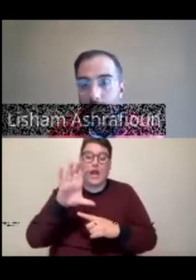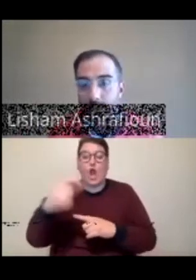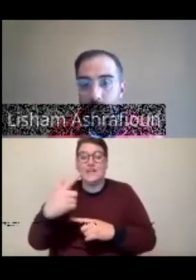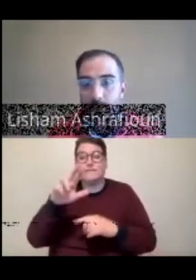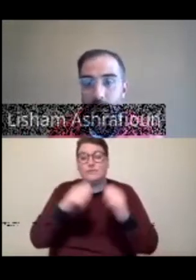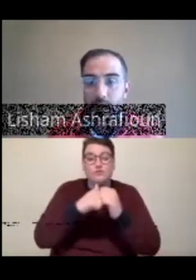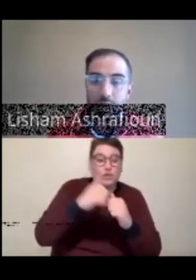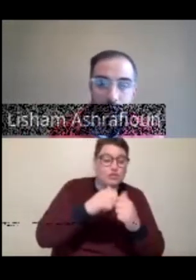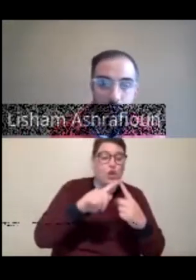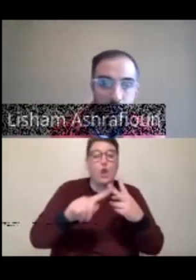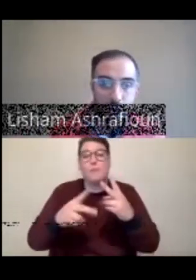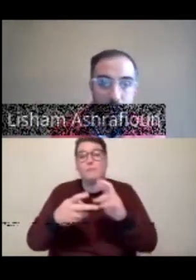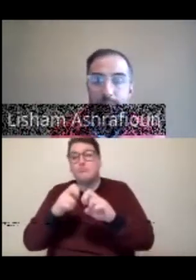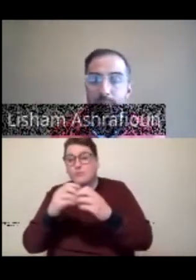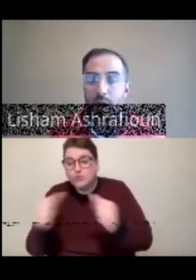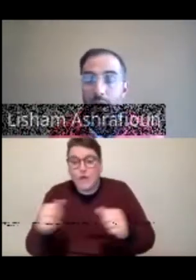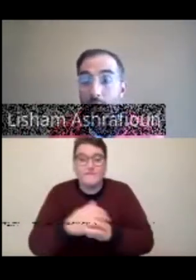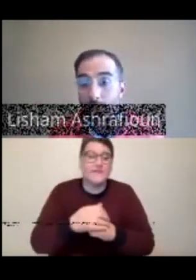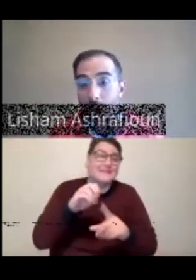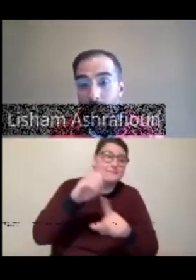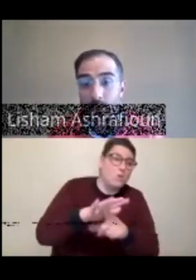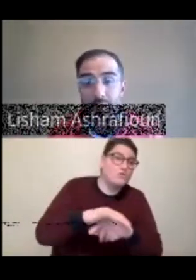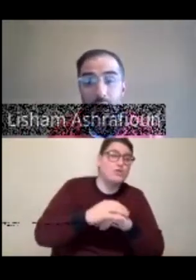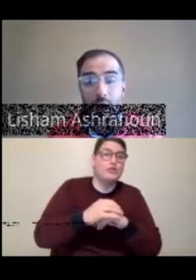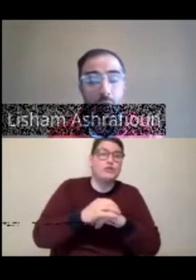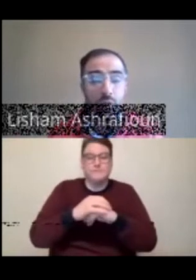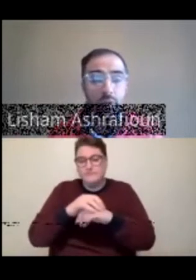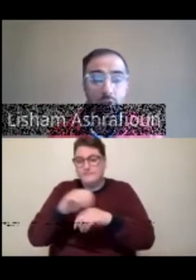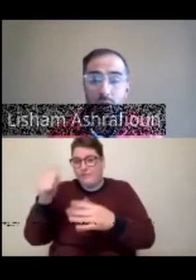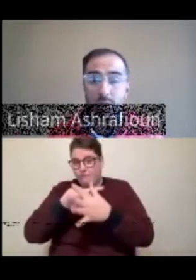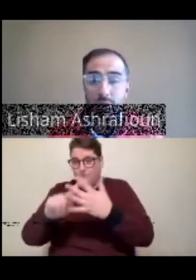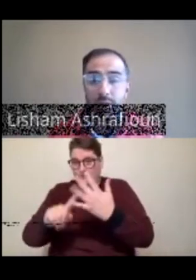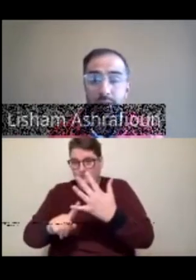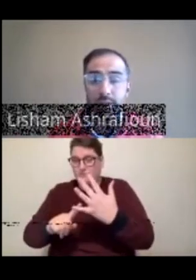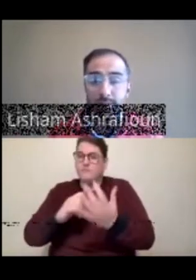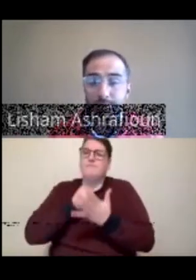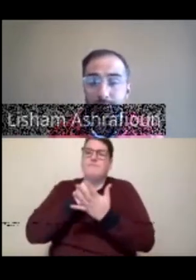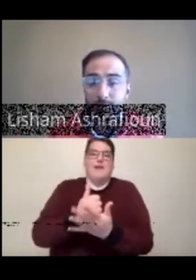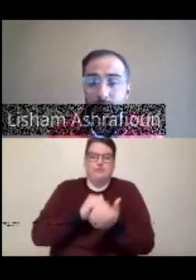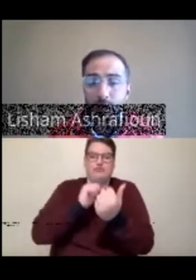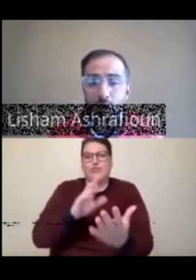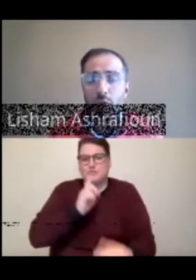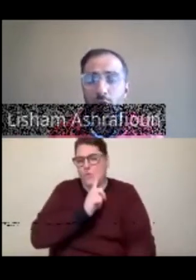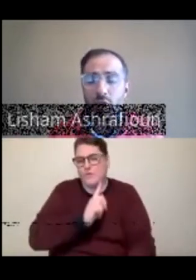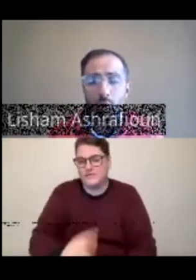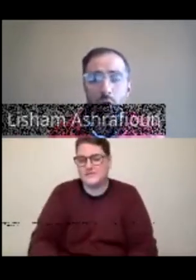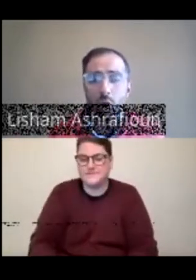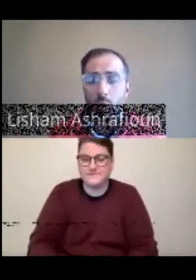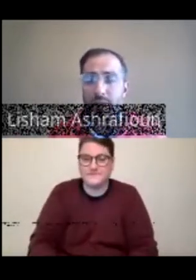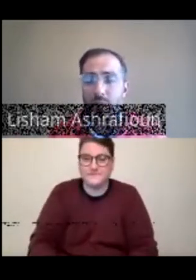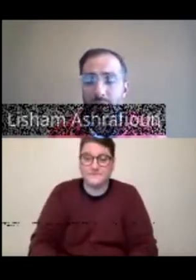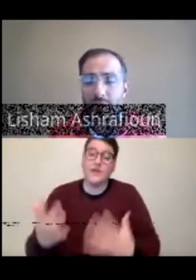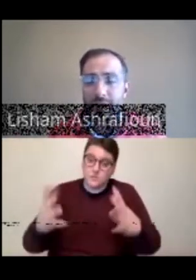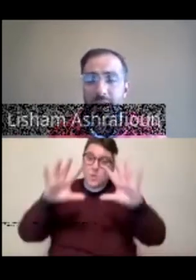restructuring, problem solving, exposure, and other modules, are helpful in addressing loneliness. So